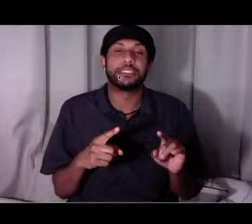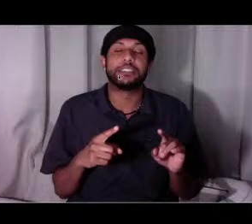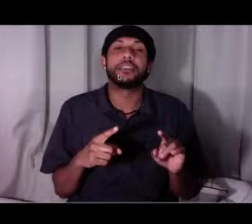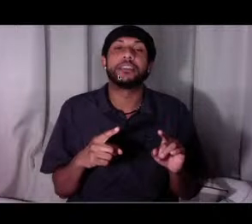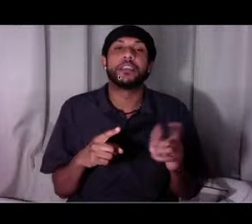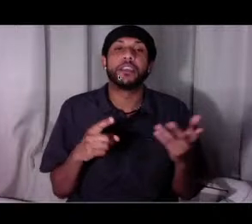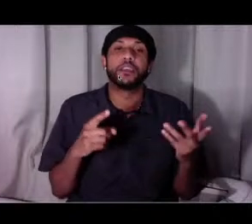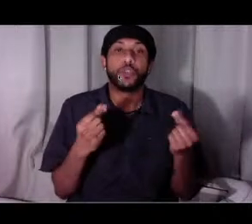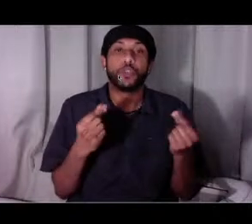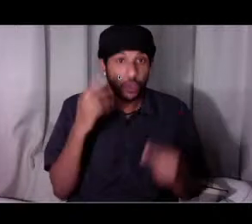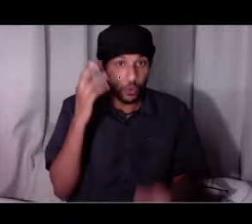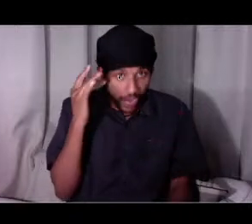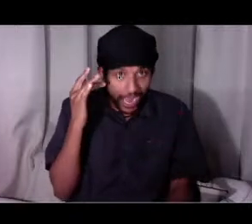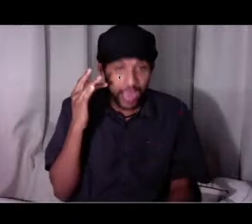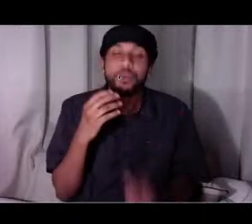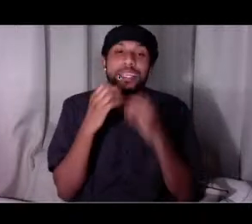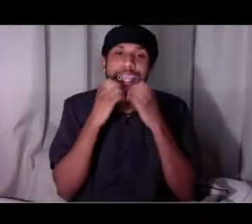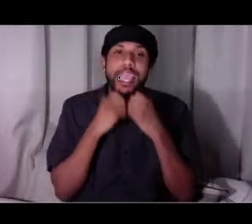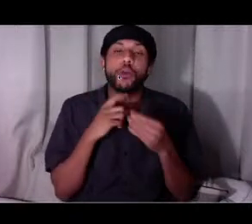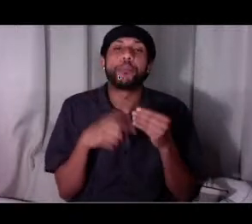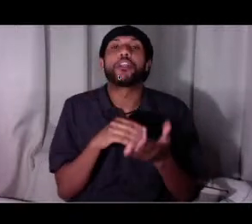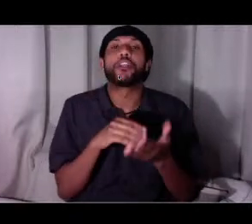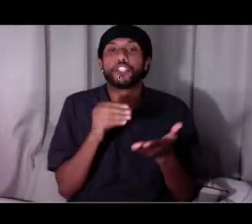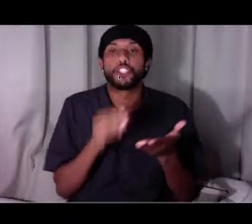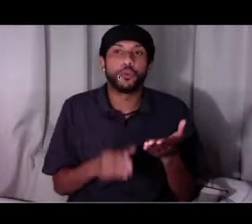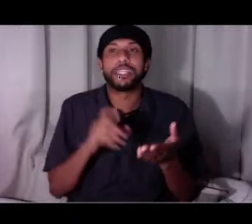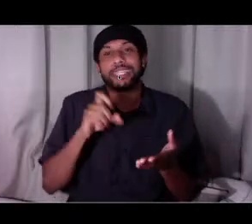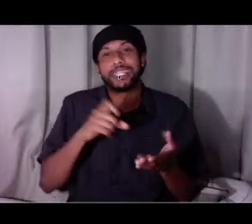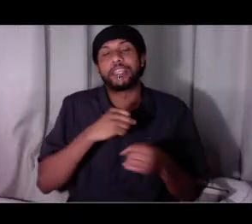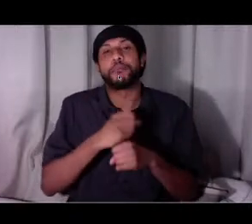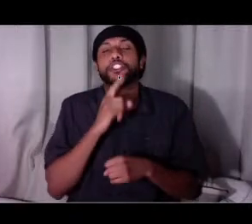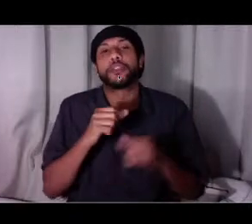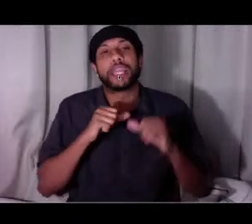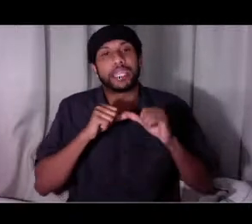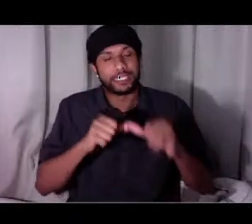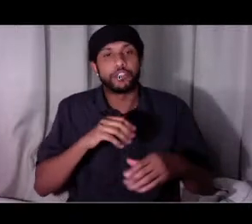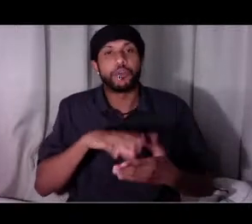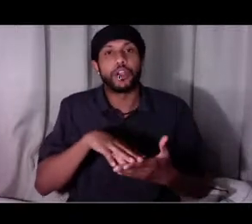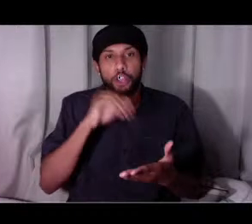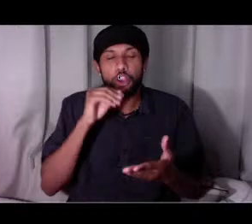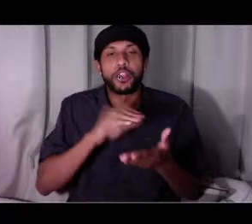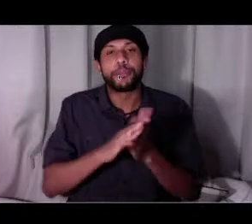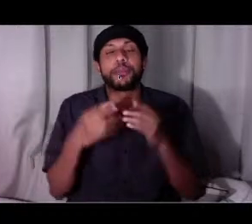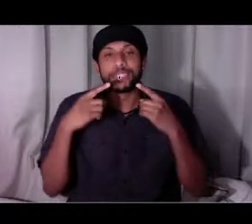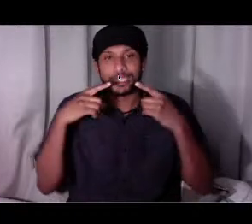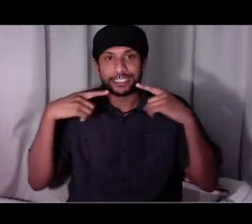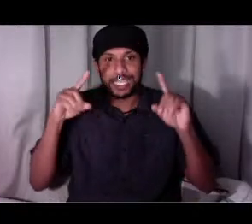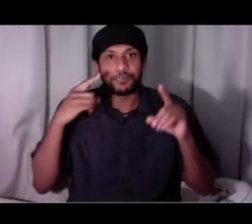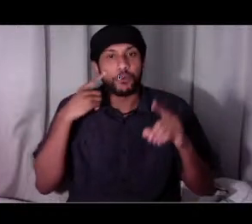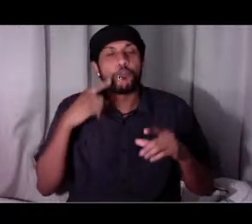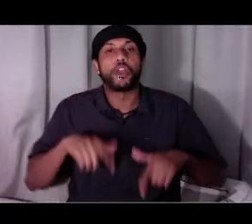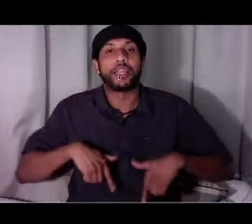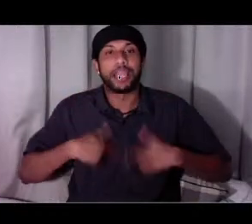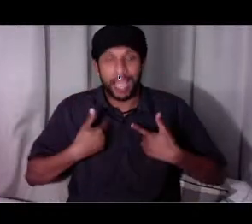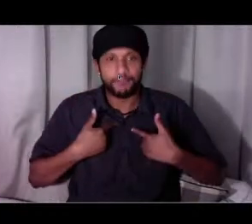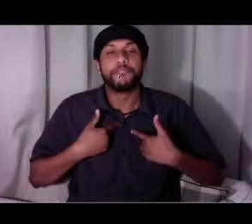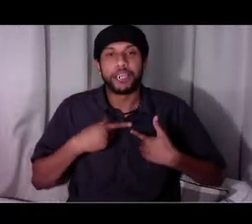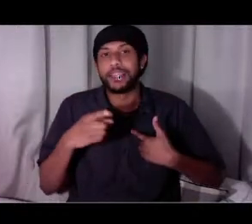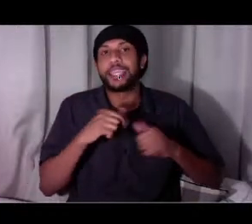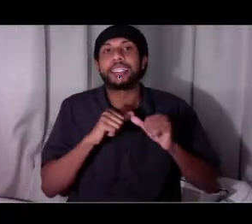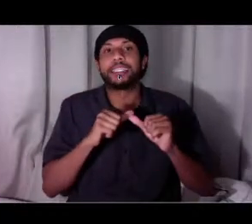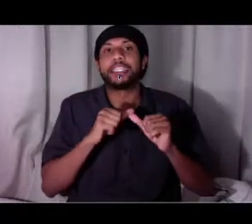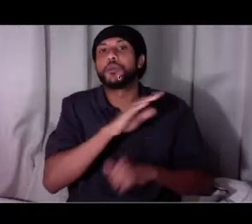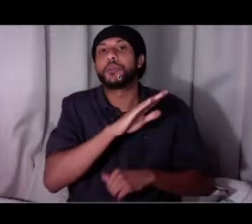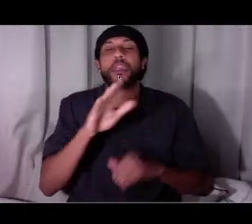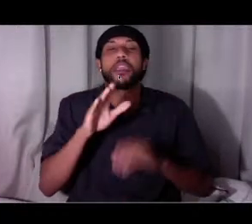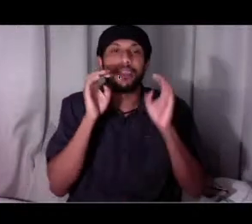our students and we want to make sure that our students continue to learn continue to be successful in life as they continue in their education